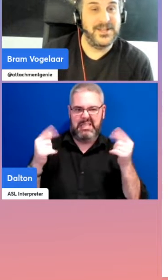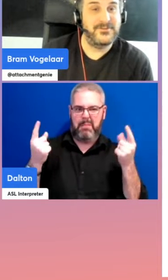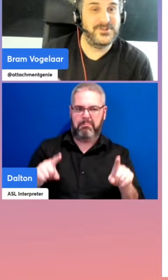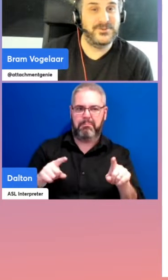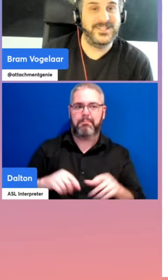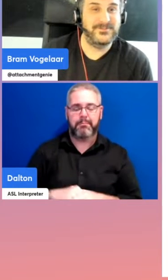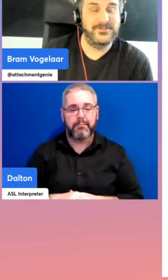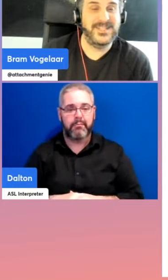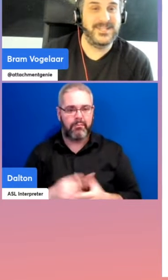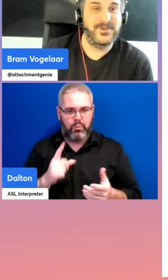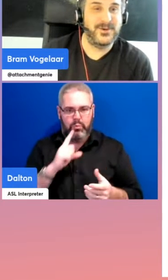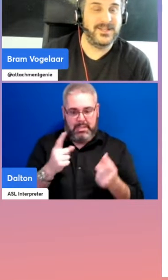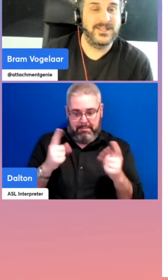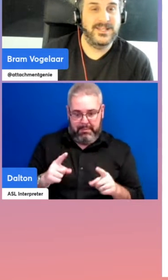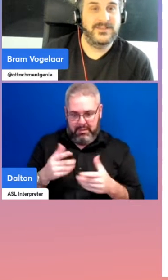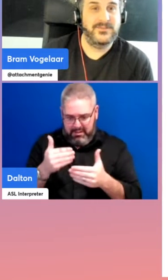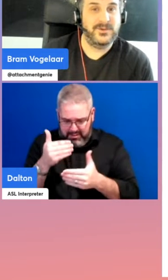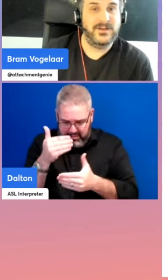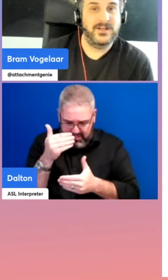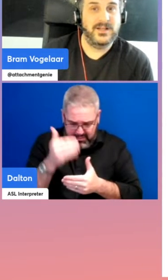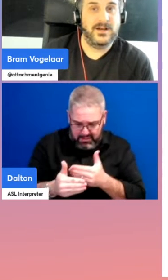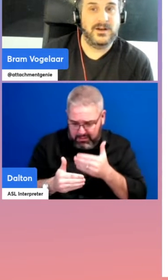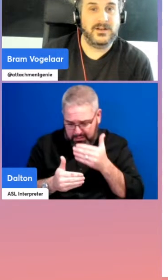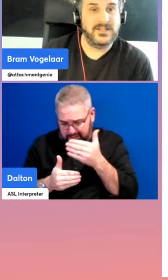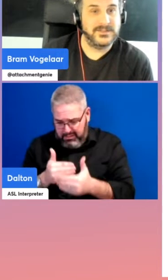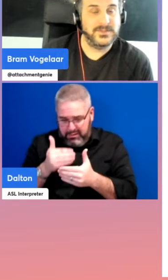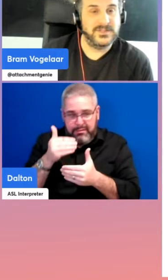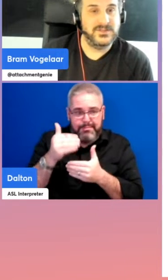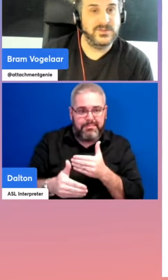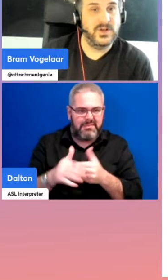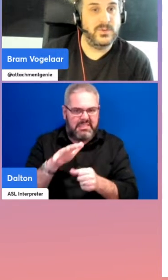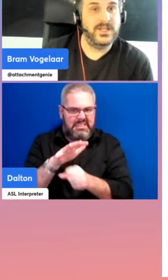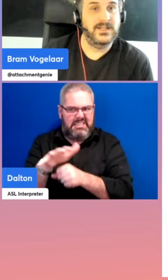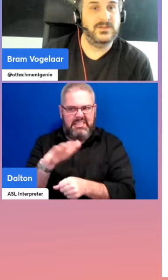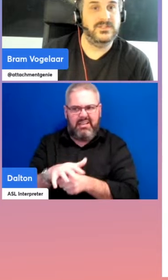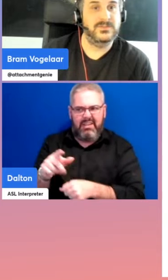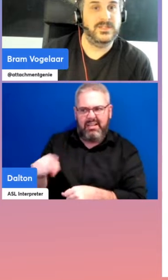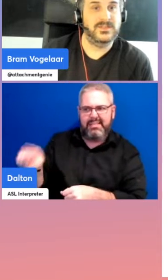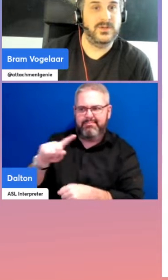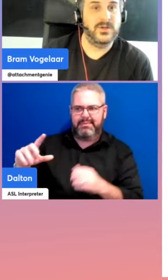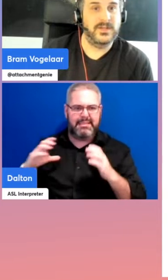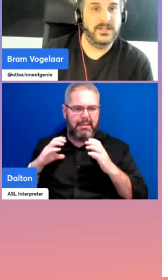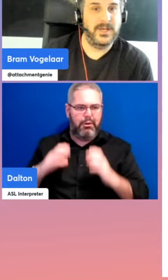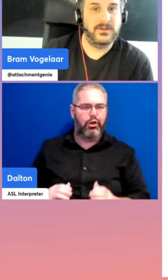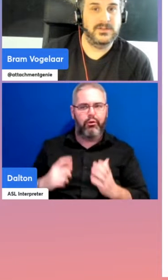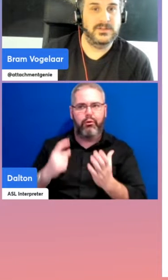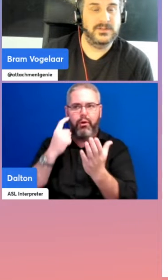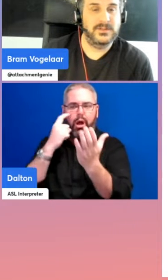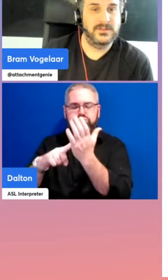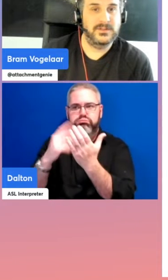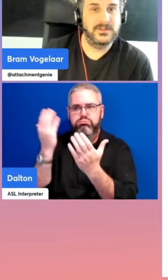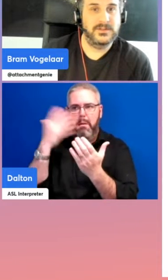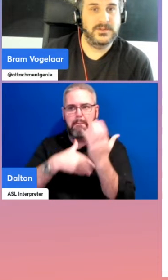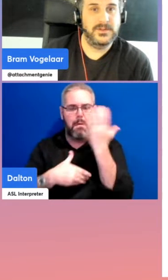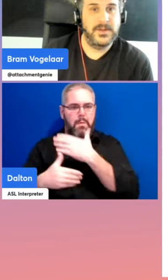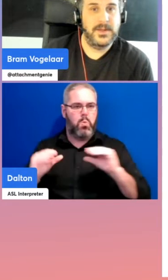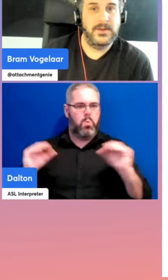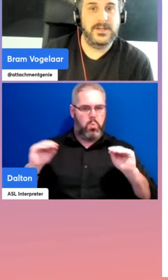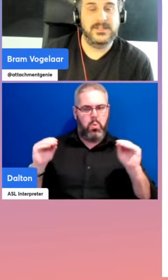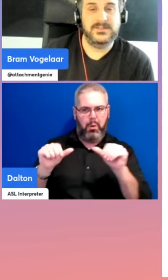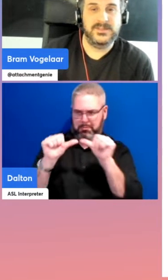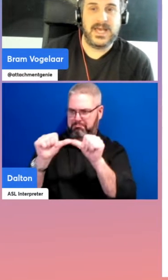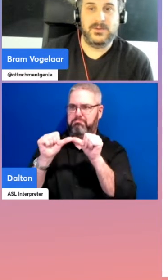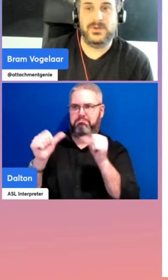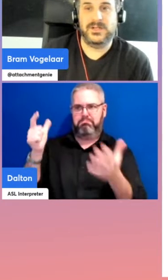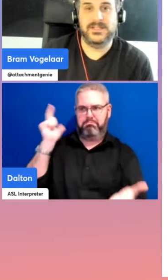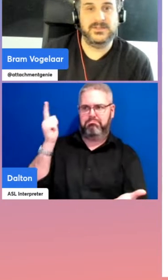it's enough should be keep going for our customers to not really notice what is going on in the background.